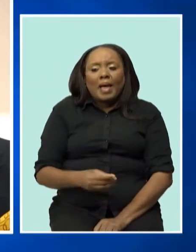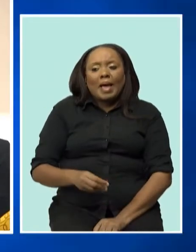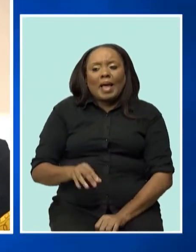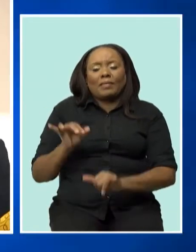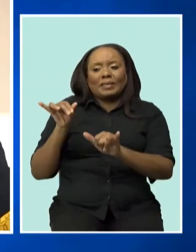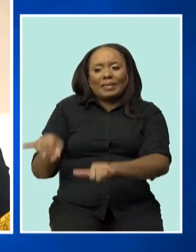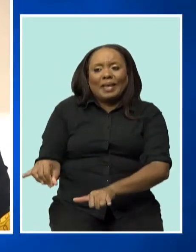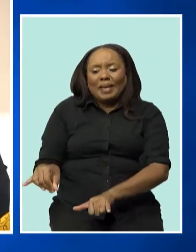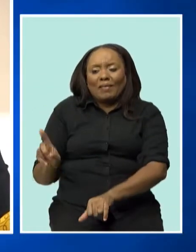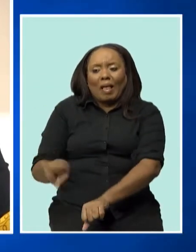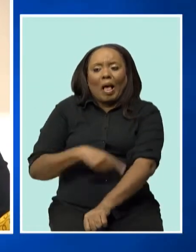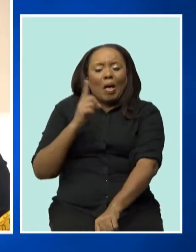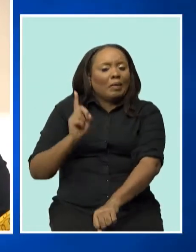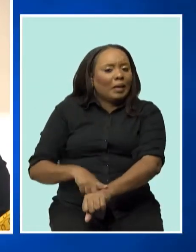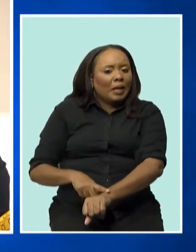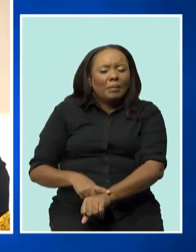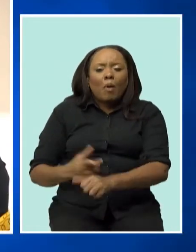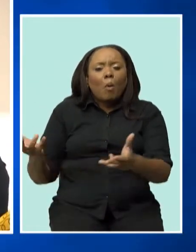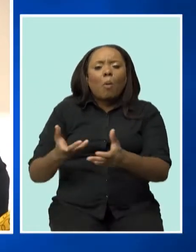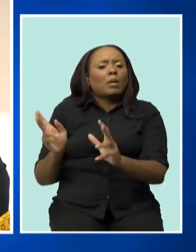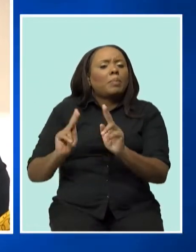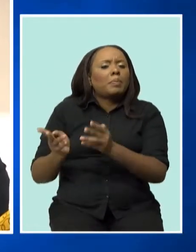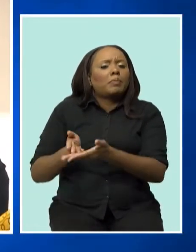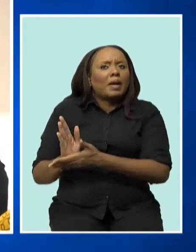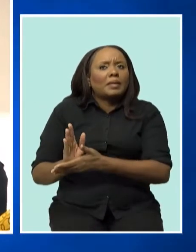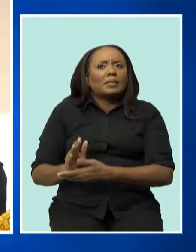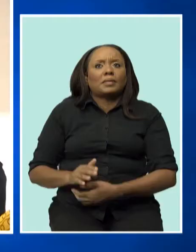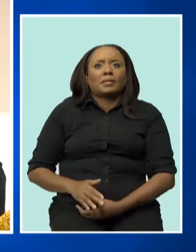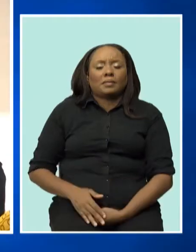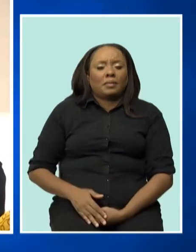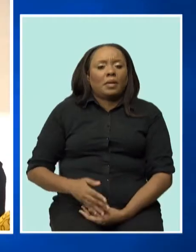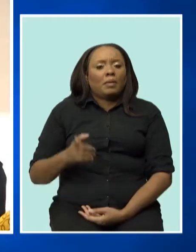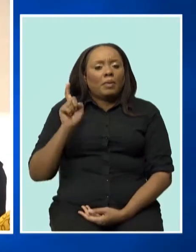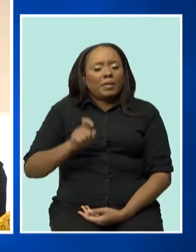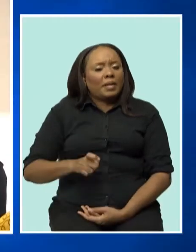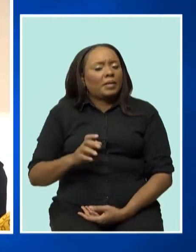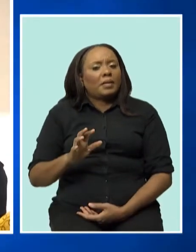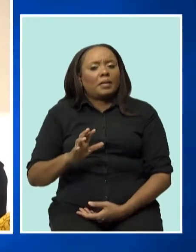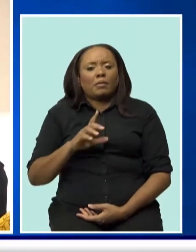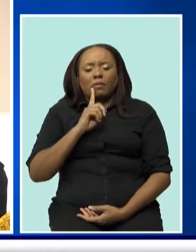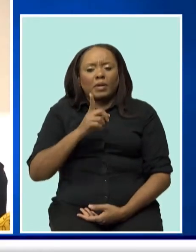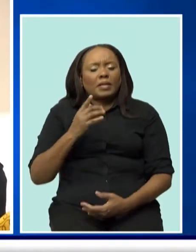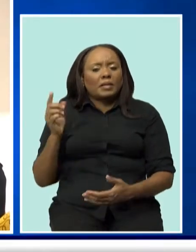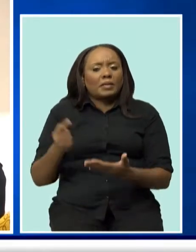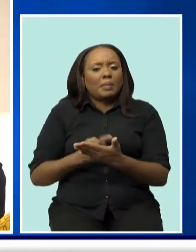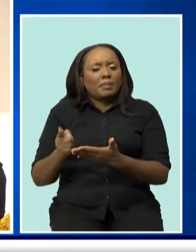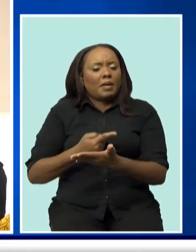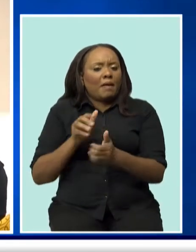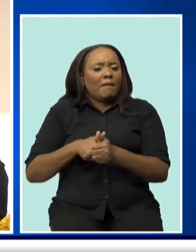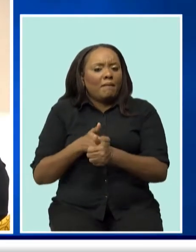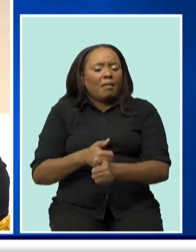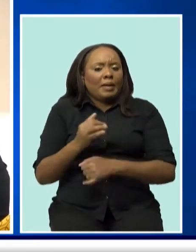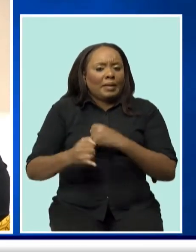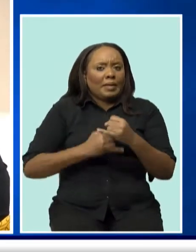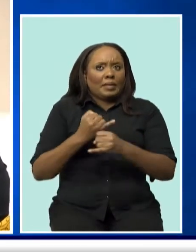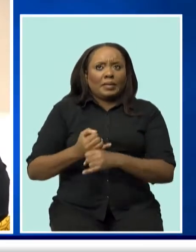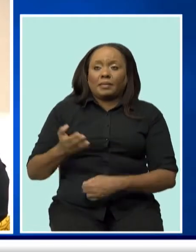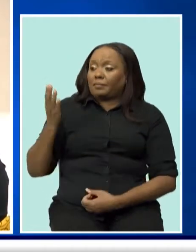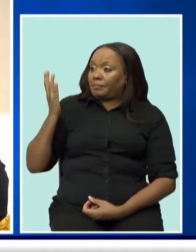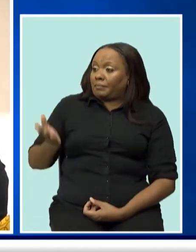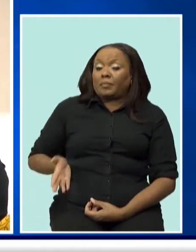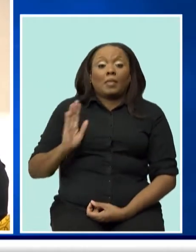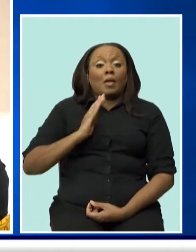Our Prime Minister, she makes due regard to fostering relations with Ghana, bringing nurses